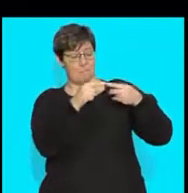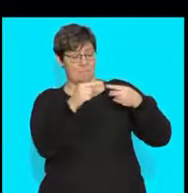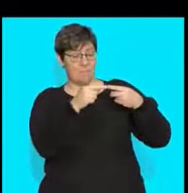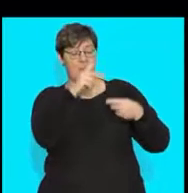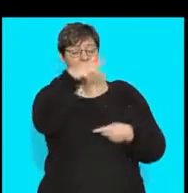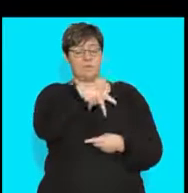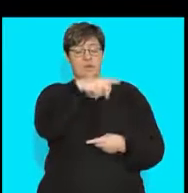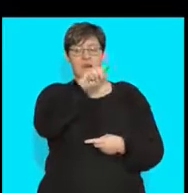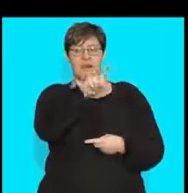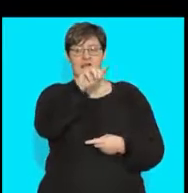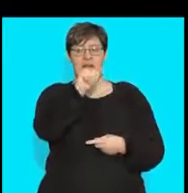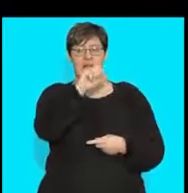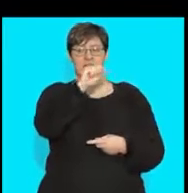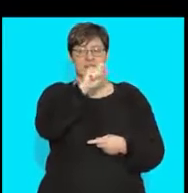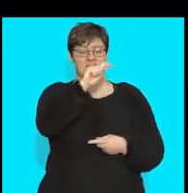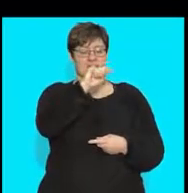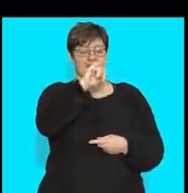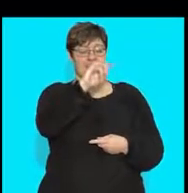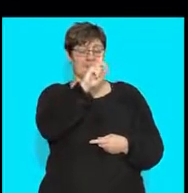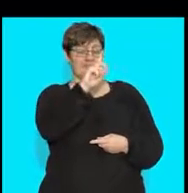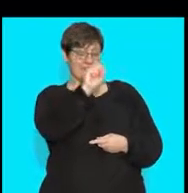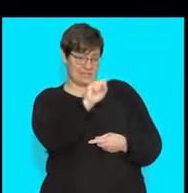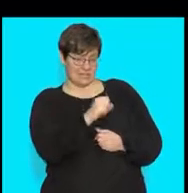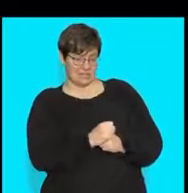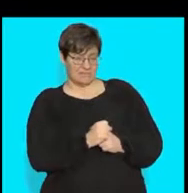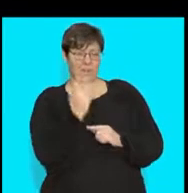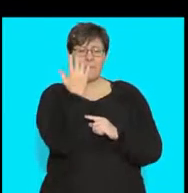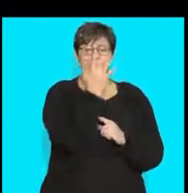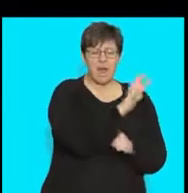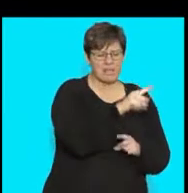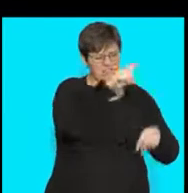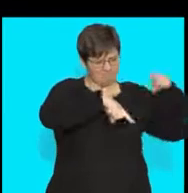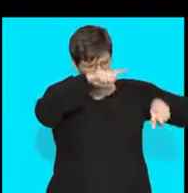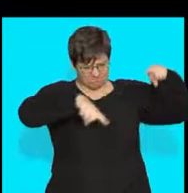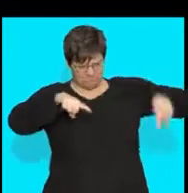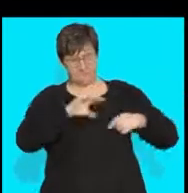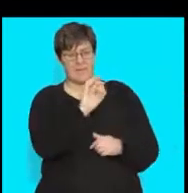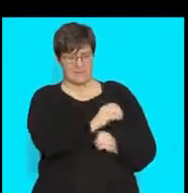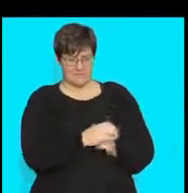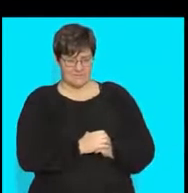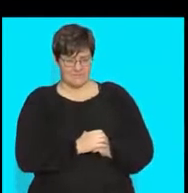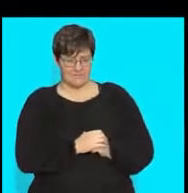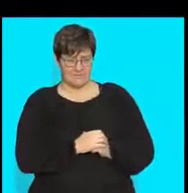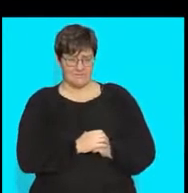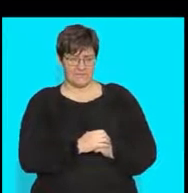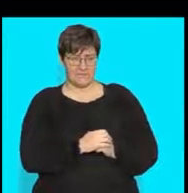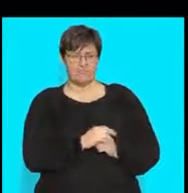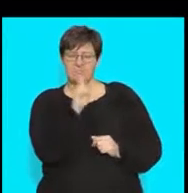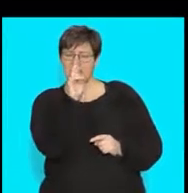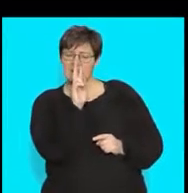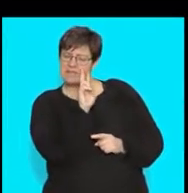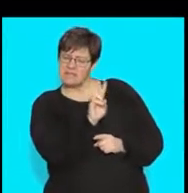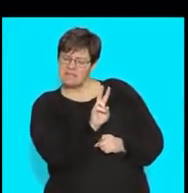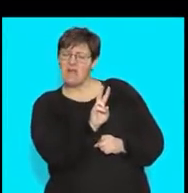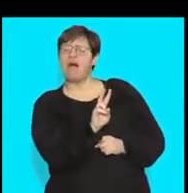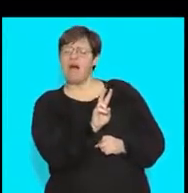plastids. Now, the plants, right, could have a variety of these, and we're going to see if you can,